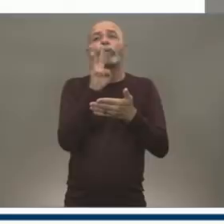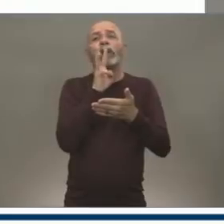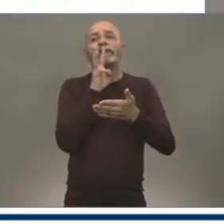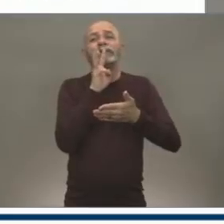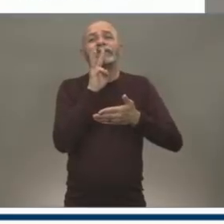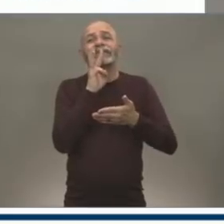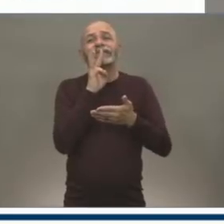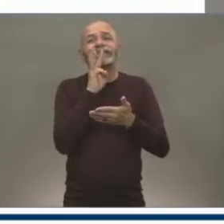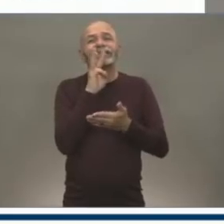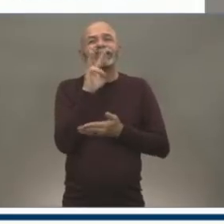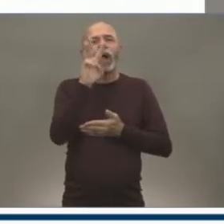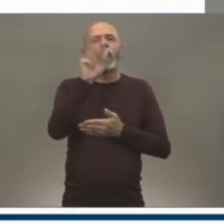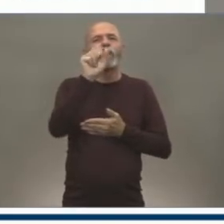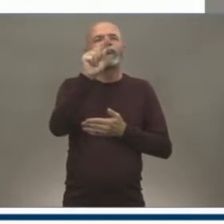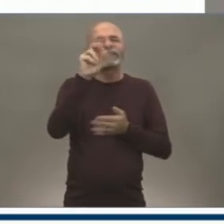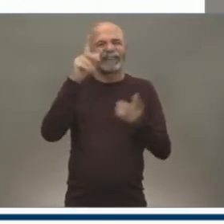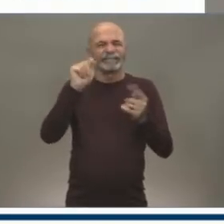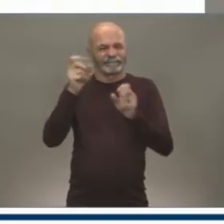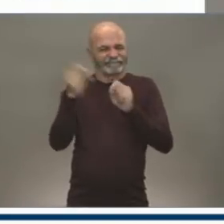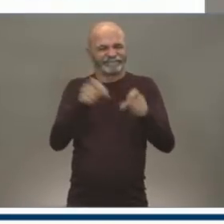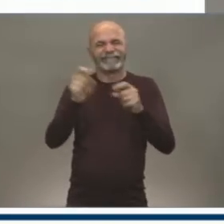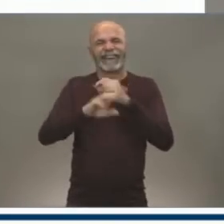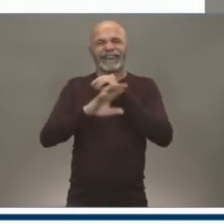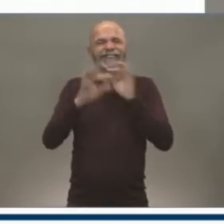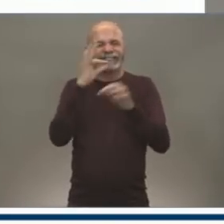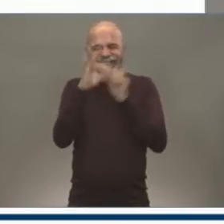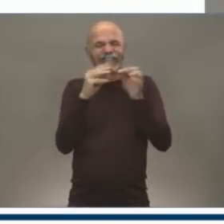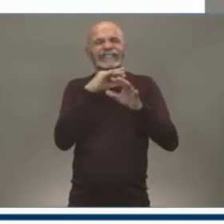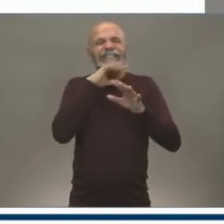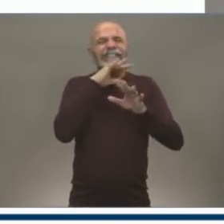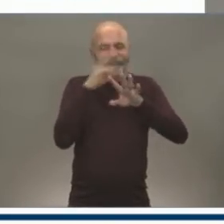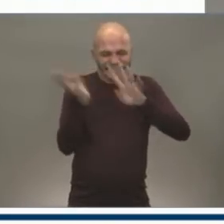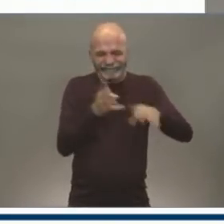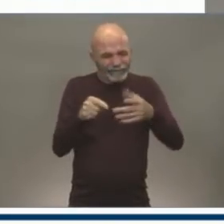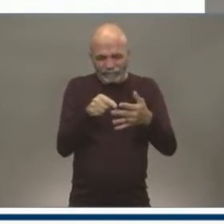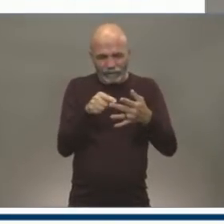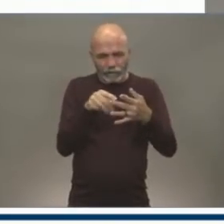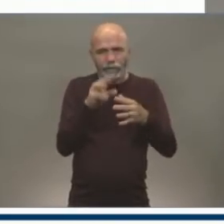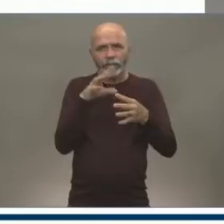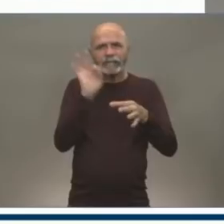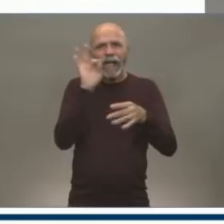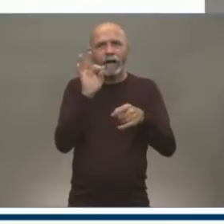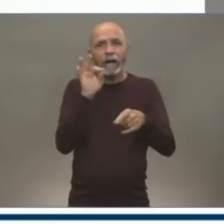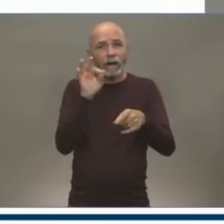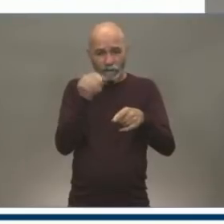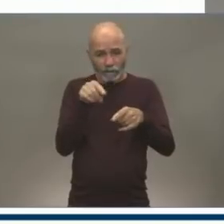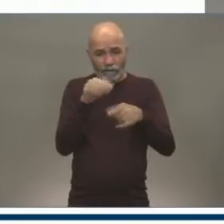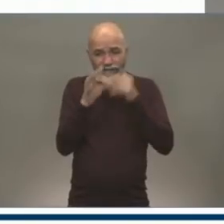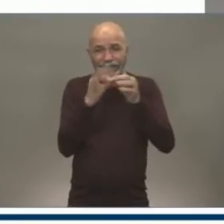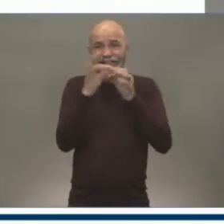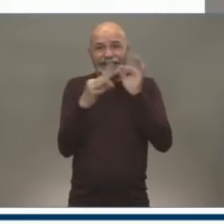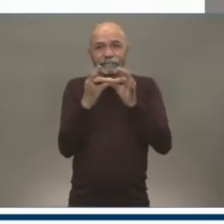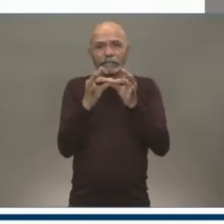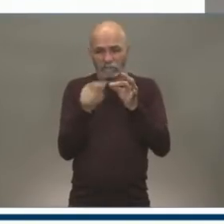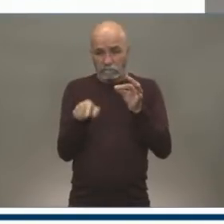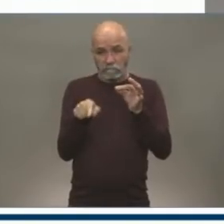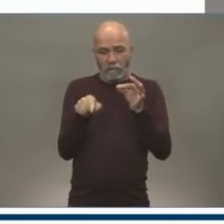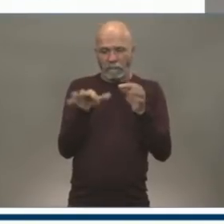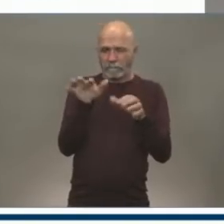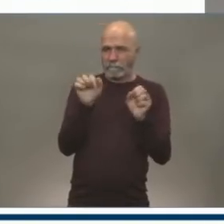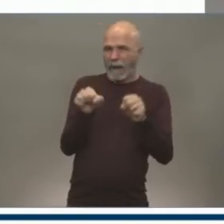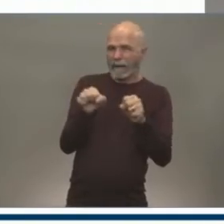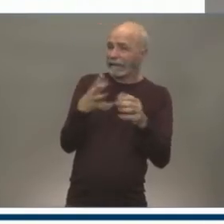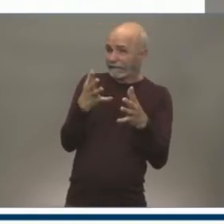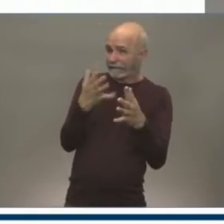research. It is experimental, so this is not definitive confirmation, but it could be a signal that COVID-19 has